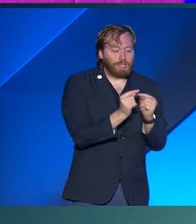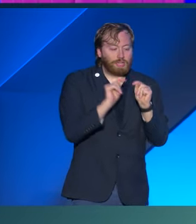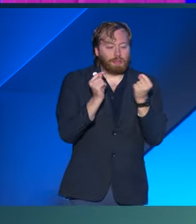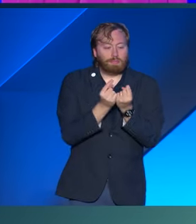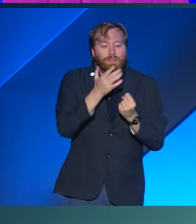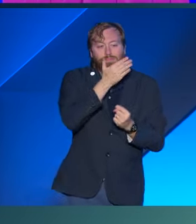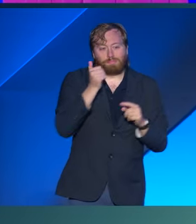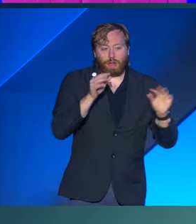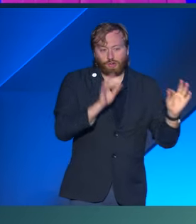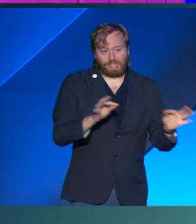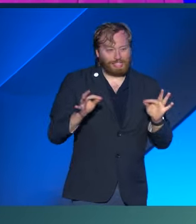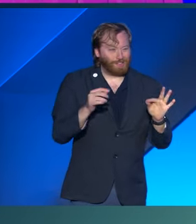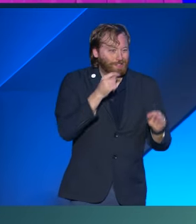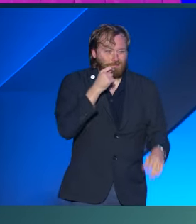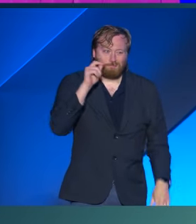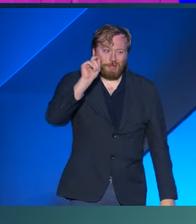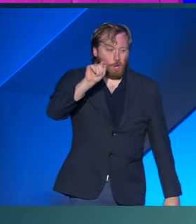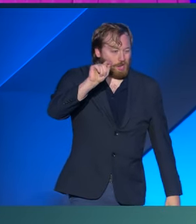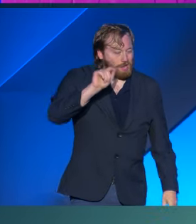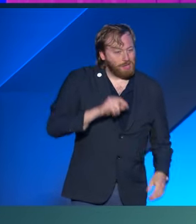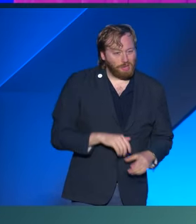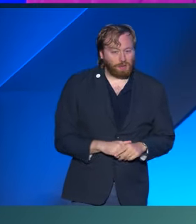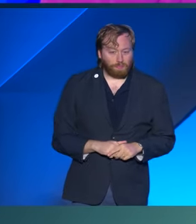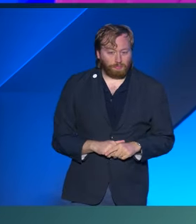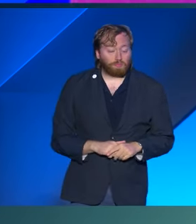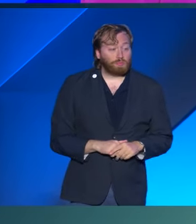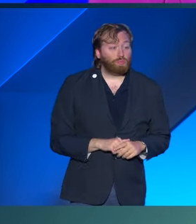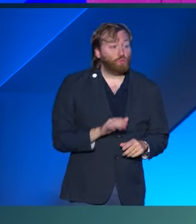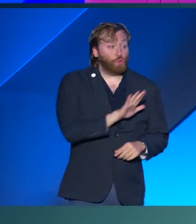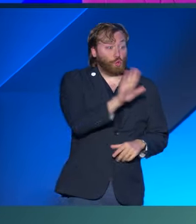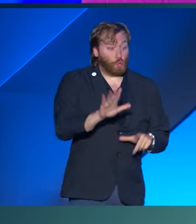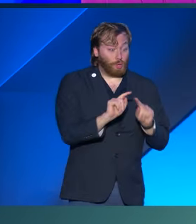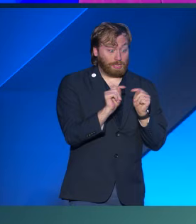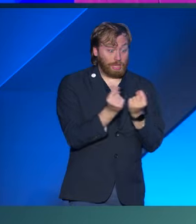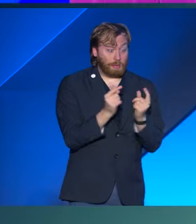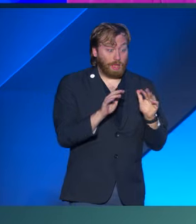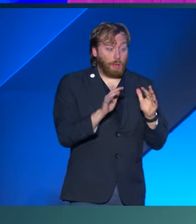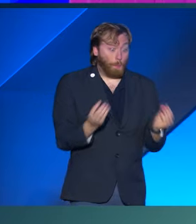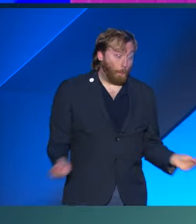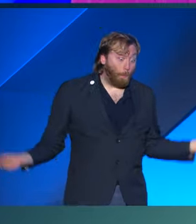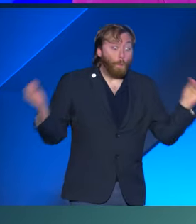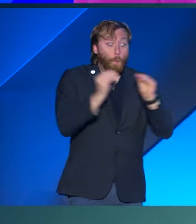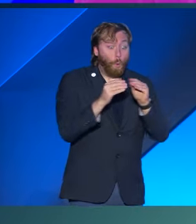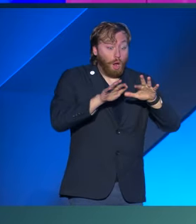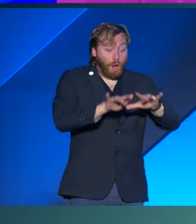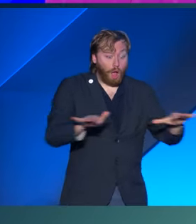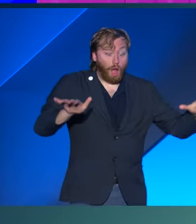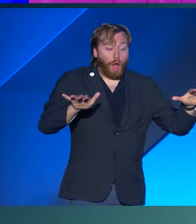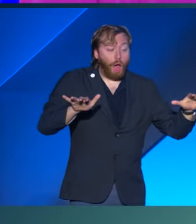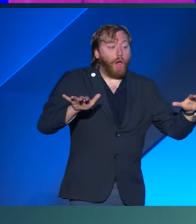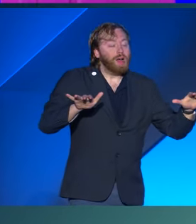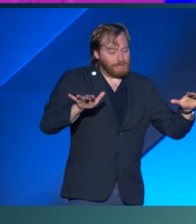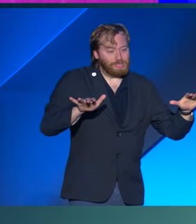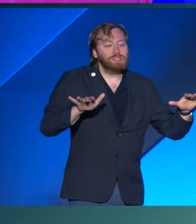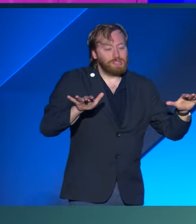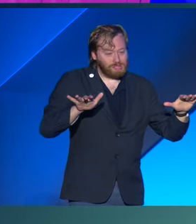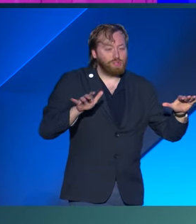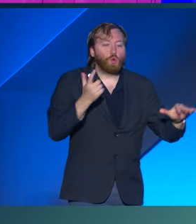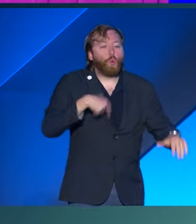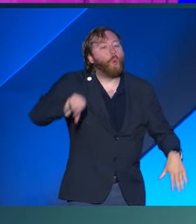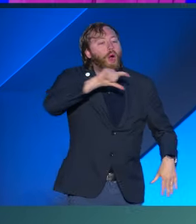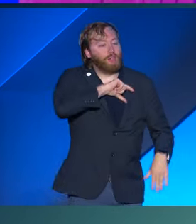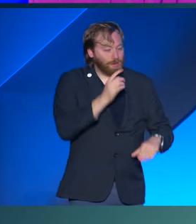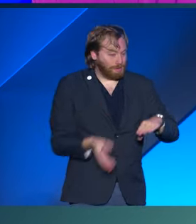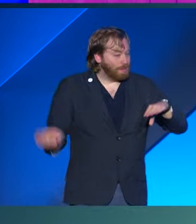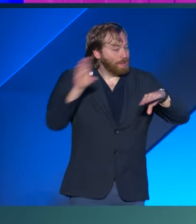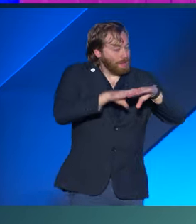decisions, period. When the diversity of your team increases, so does the quality of your output, with teams that